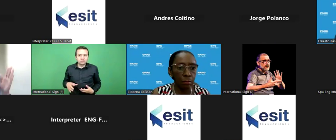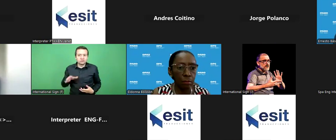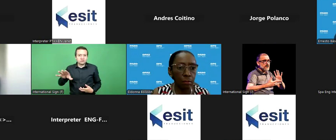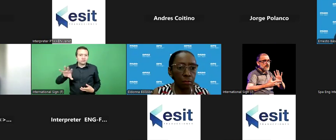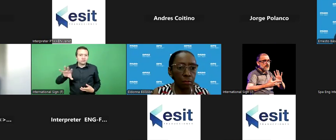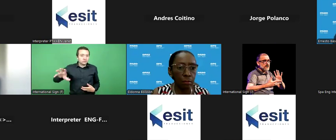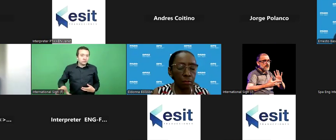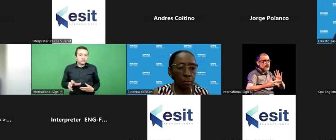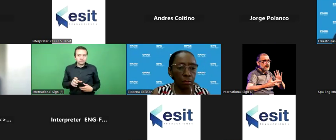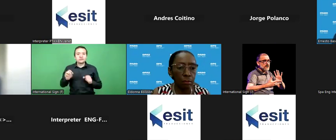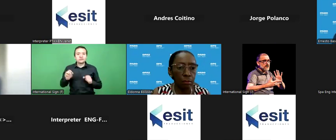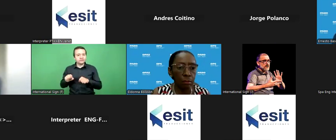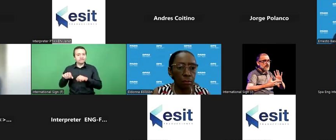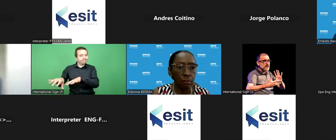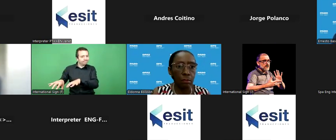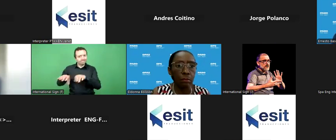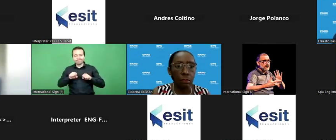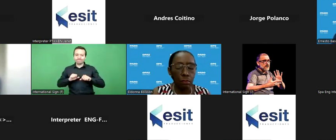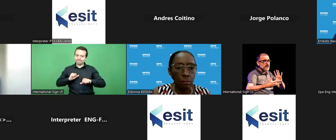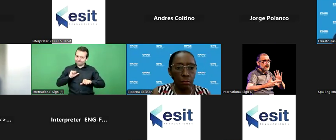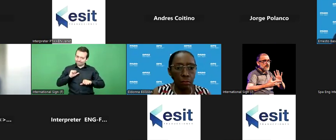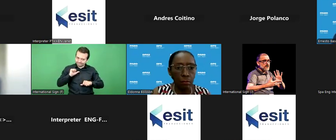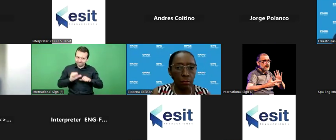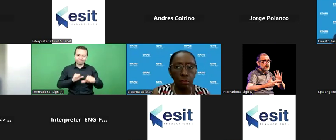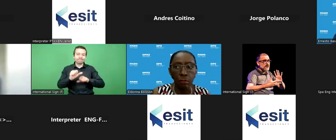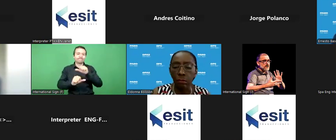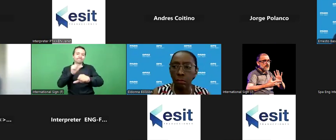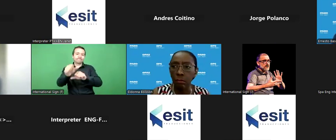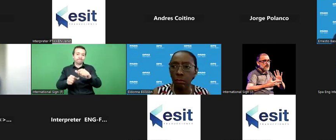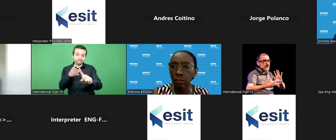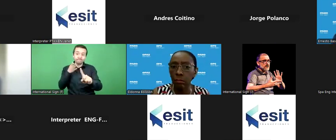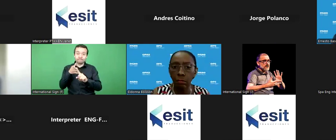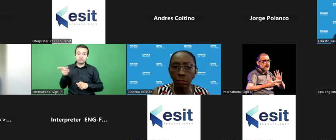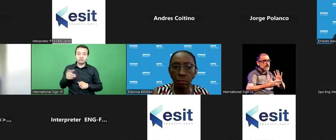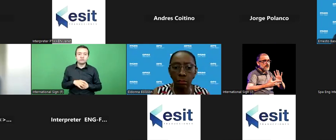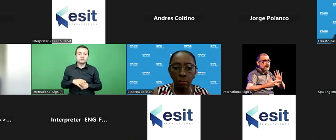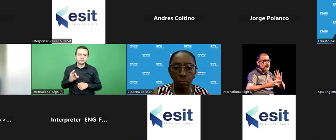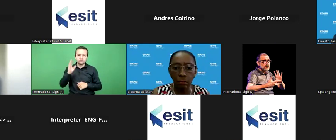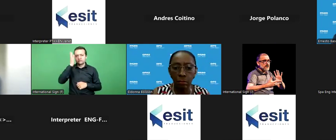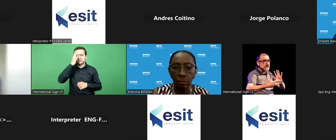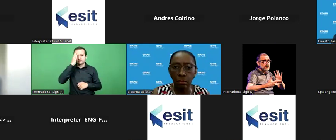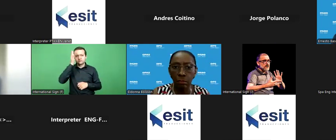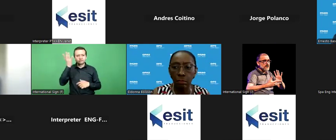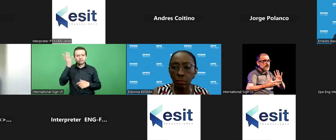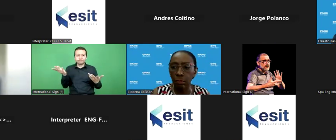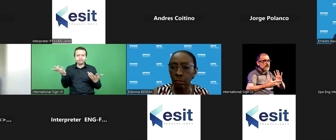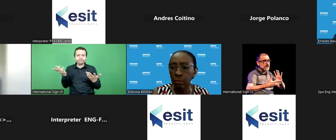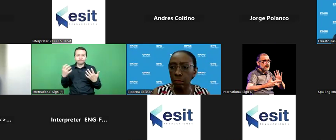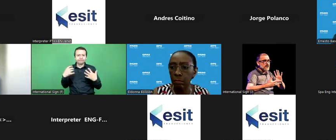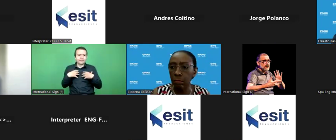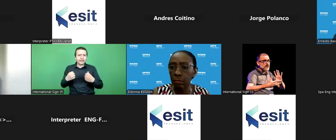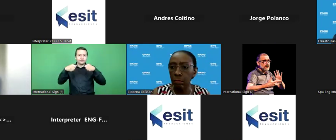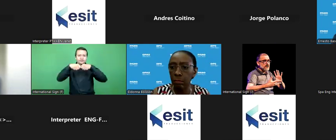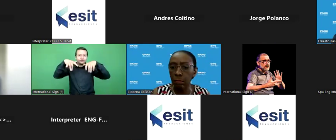health system can be wiped out. And also the challenge that was very well expressed in terms of